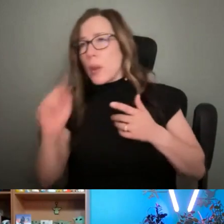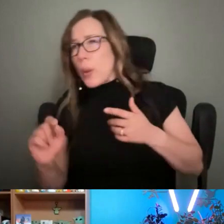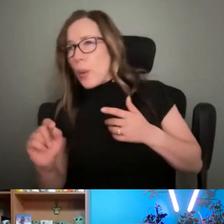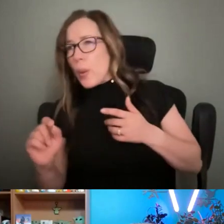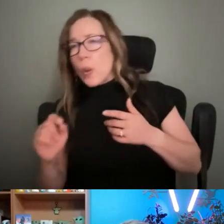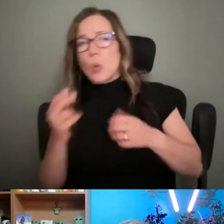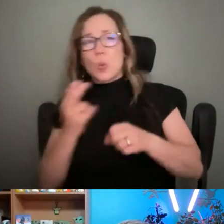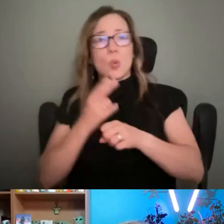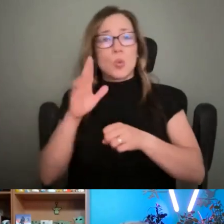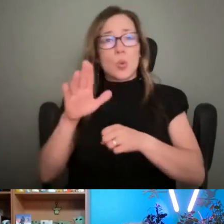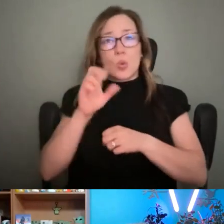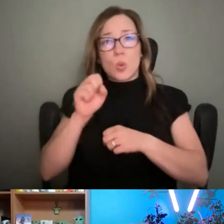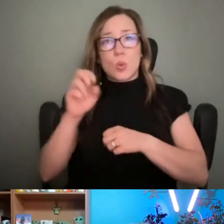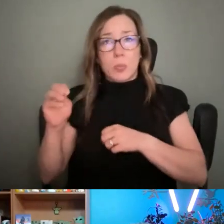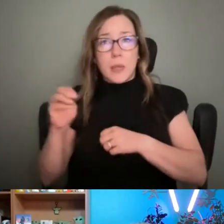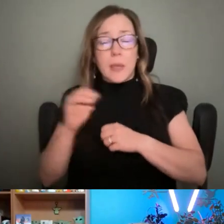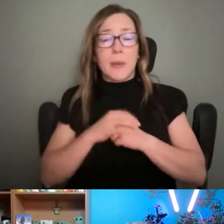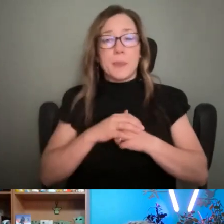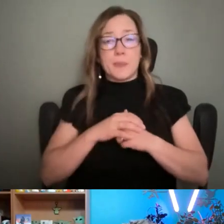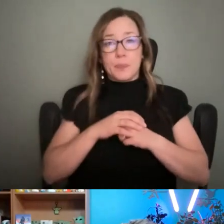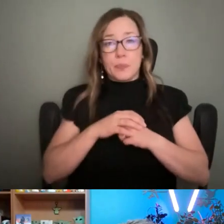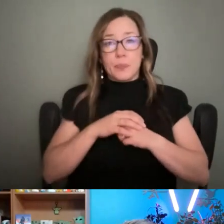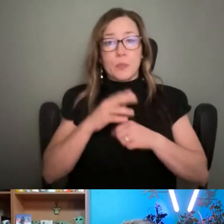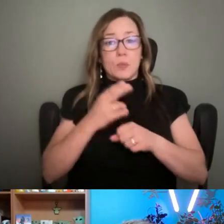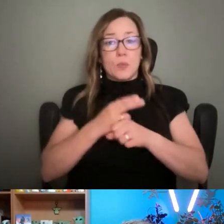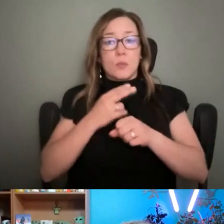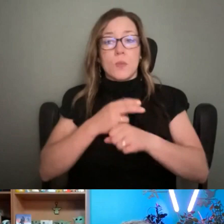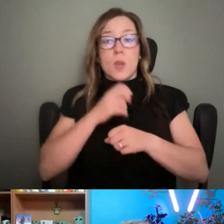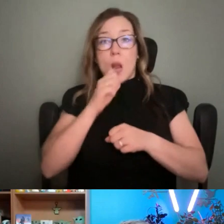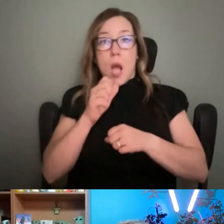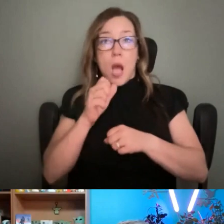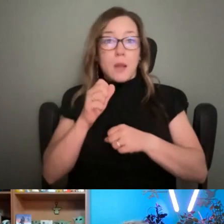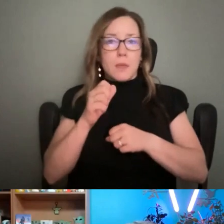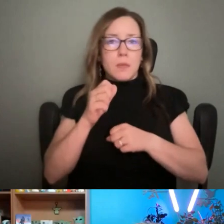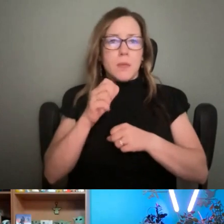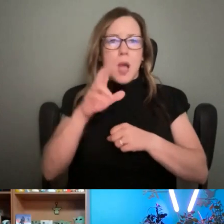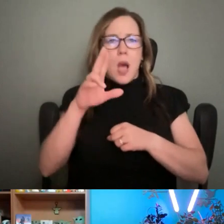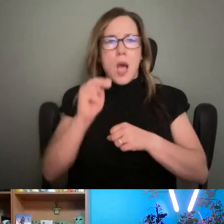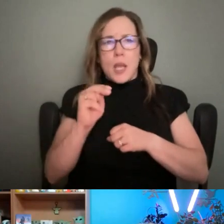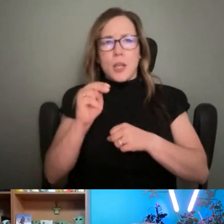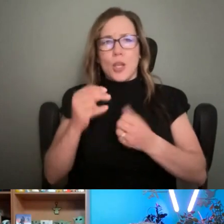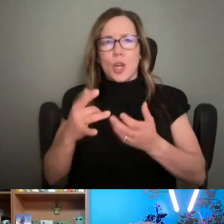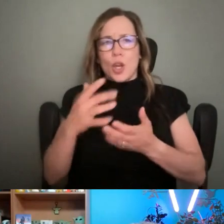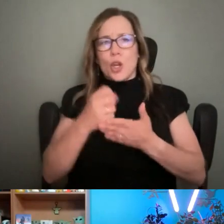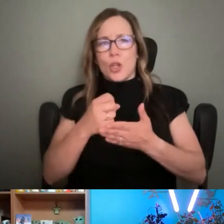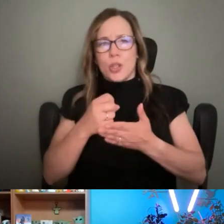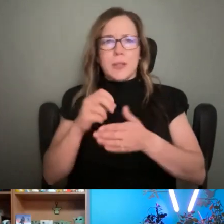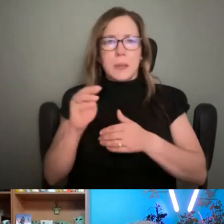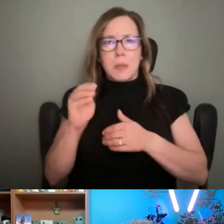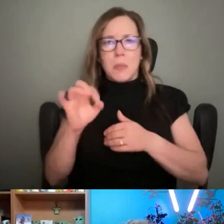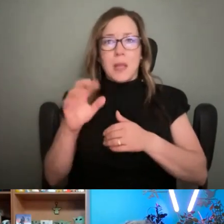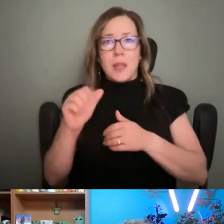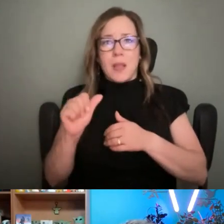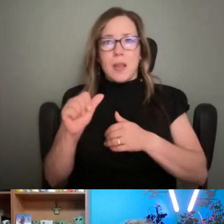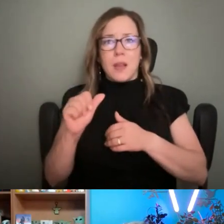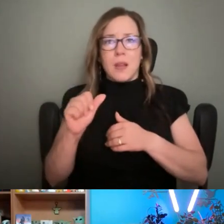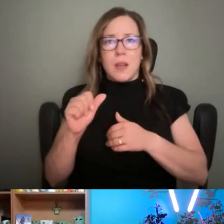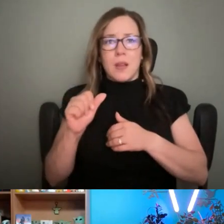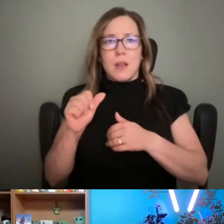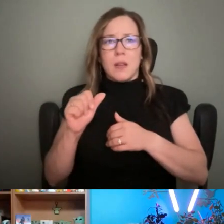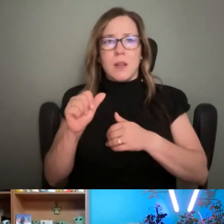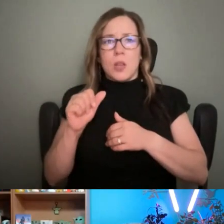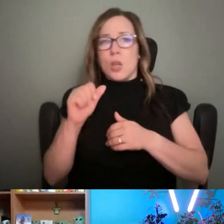social media, use your unearned media, and Sometimes earned media is okay